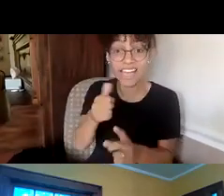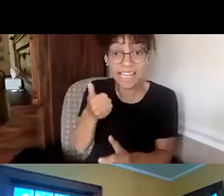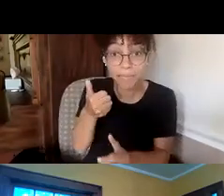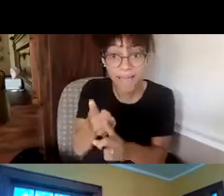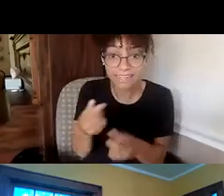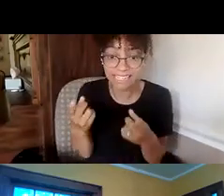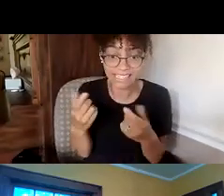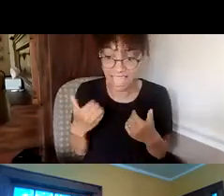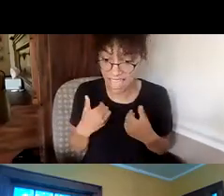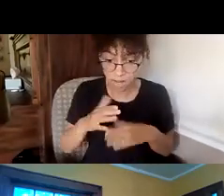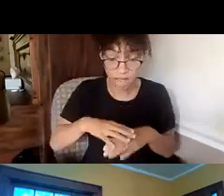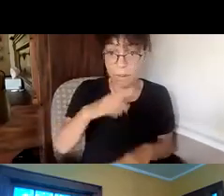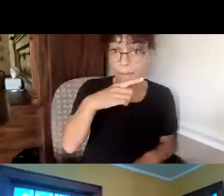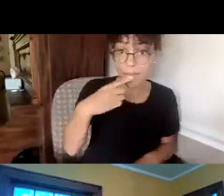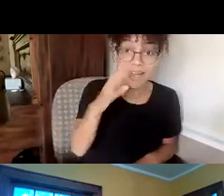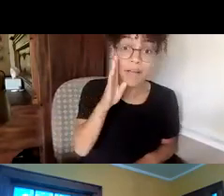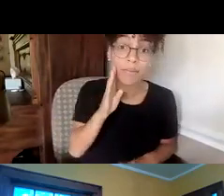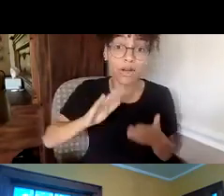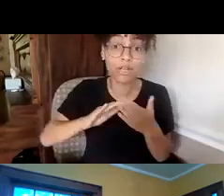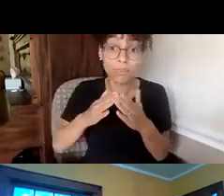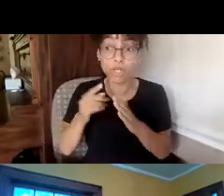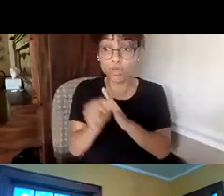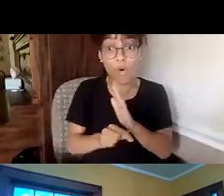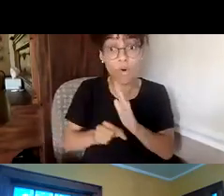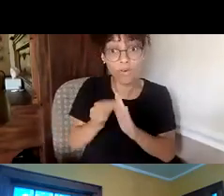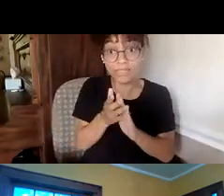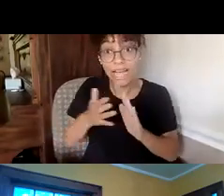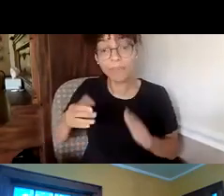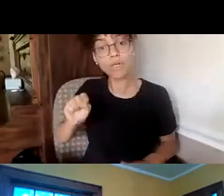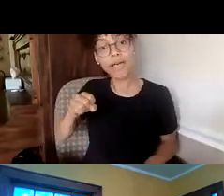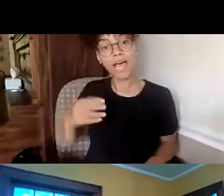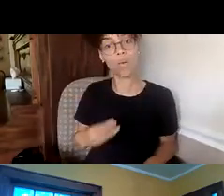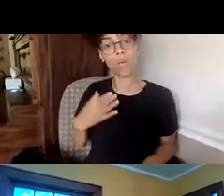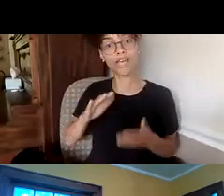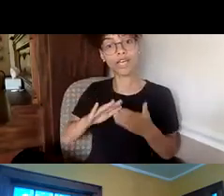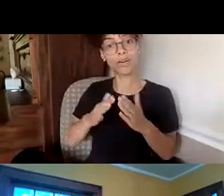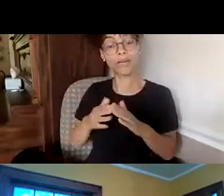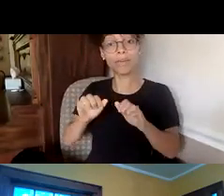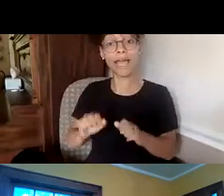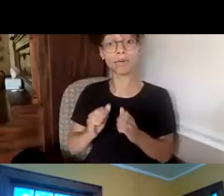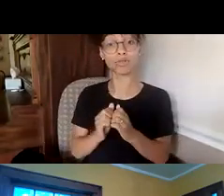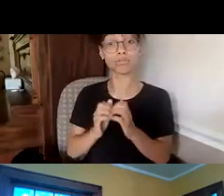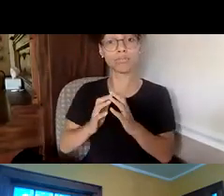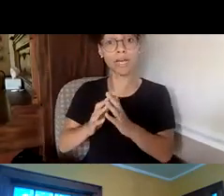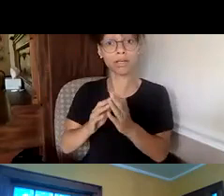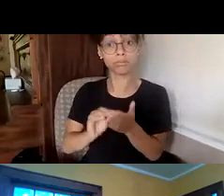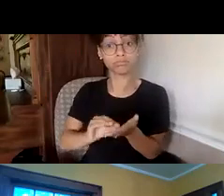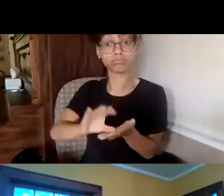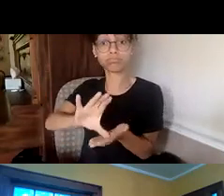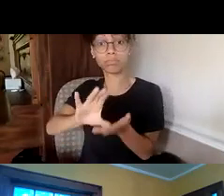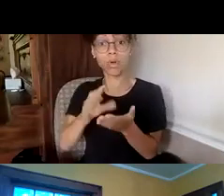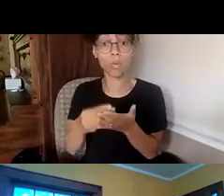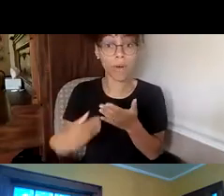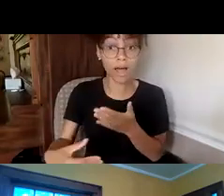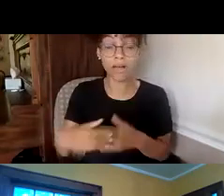on Black and brown communities over time. So while, you know, white communities have been able to build wealth, right, in the past 30, 40, 50,